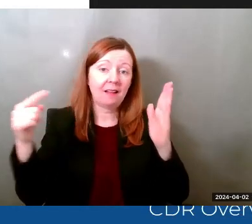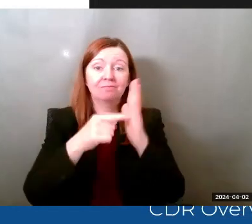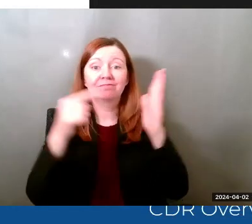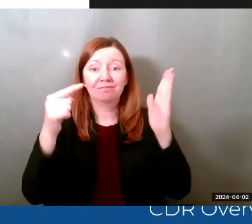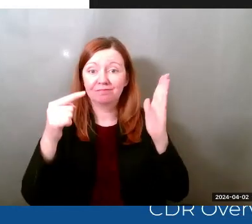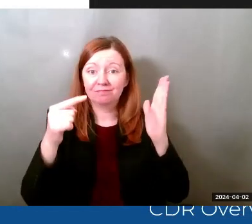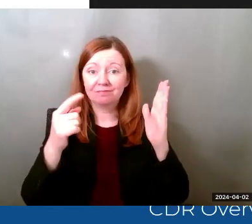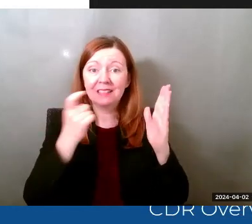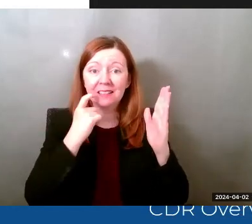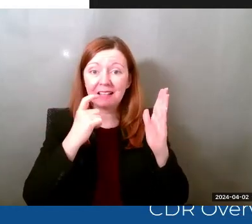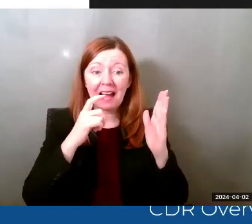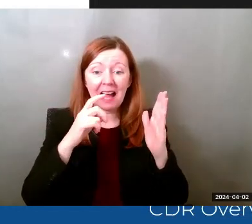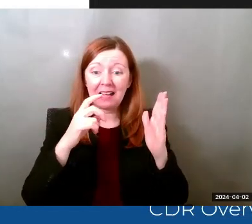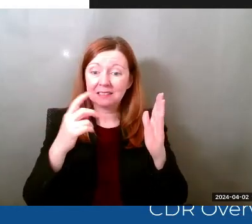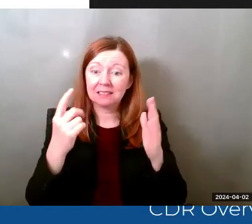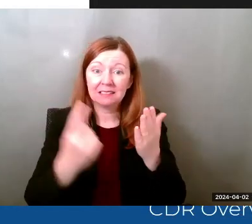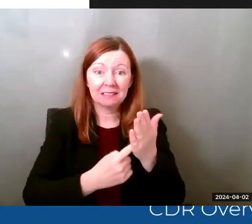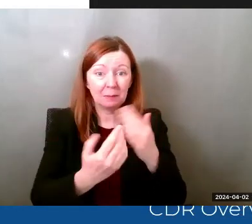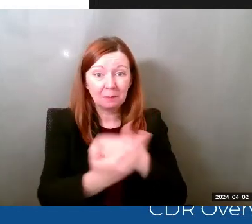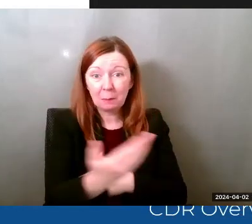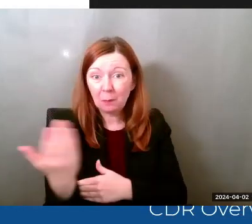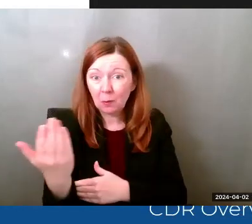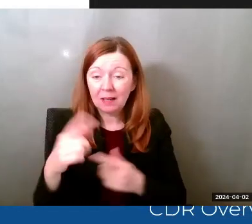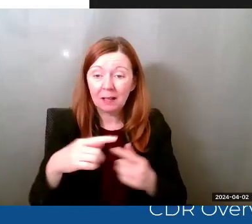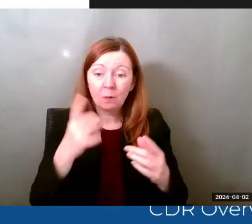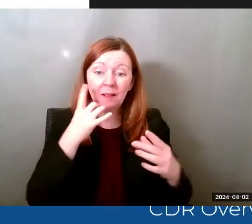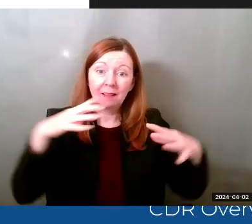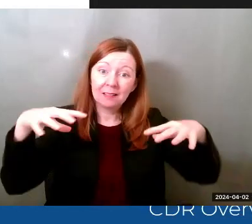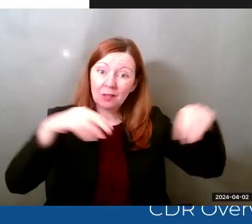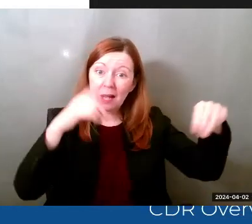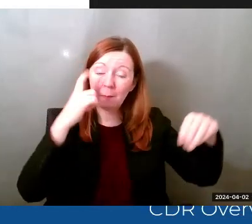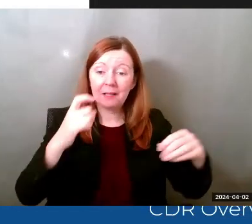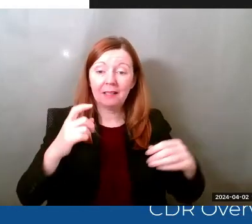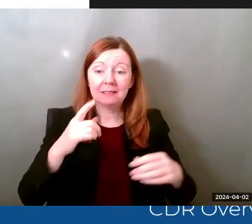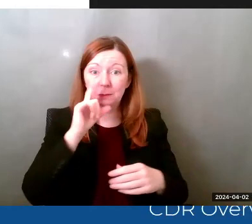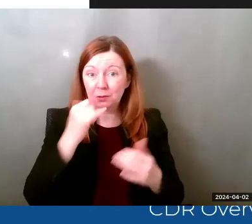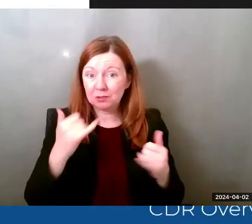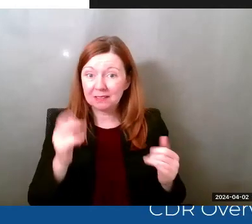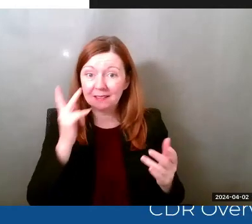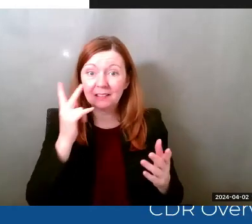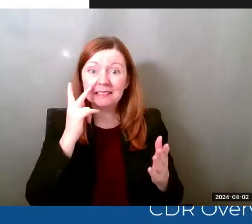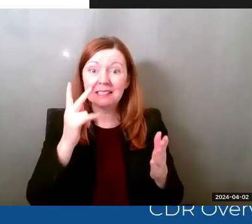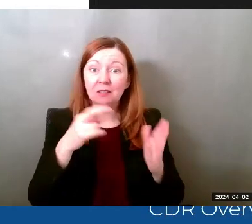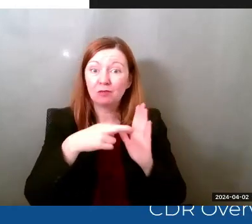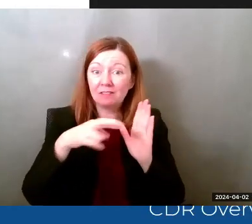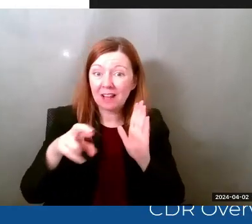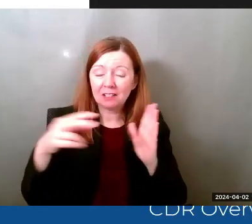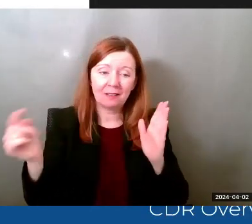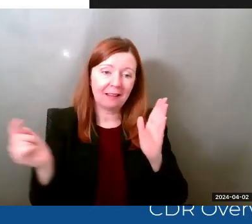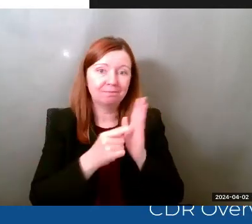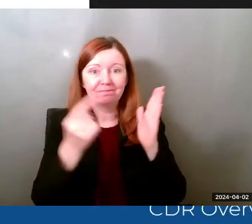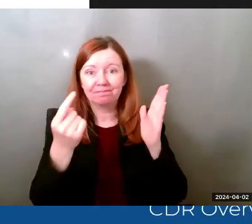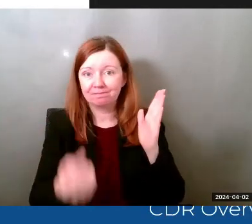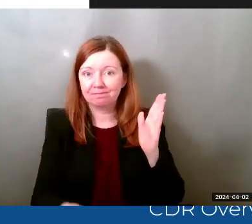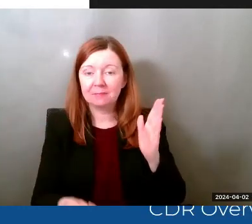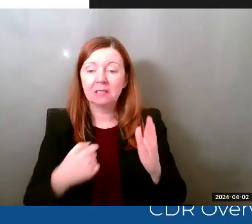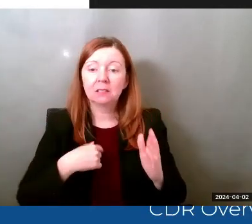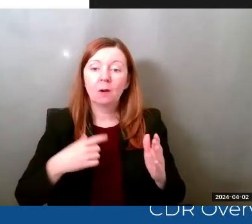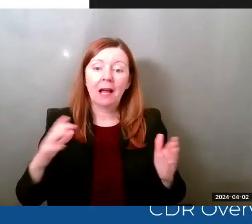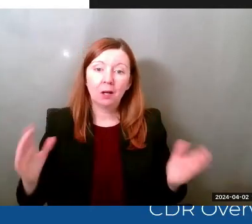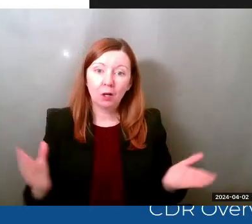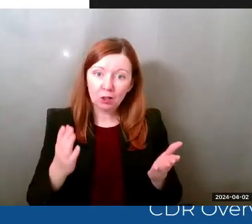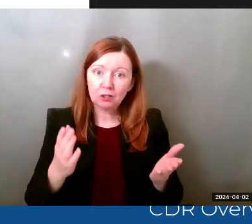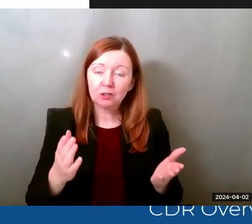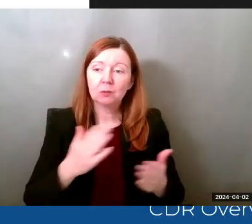glass. Sometimes in the morning, even when the lights are out, the birds are still there, they'll see the reflection and hit the glass. So I would urge you